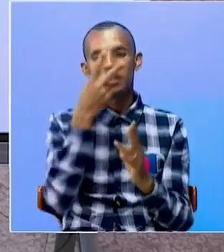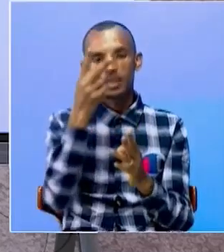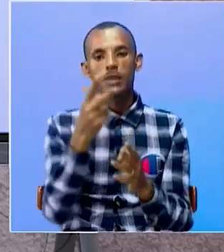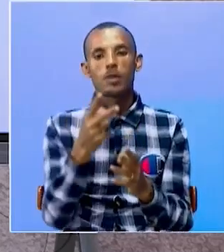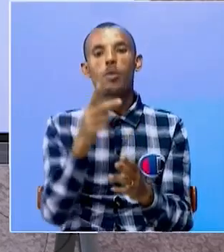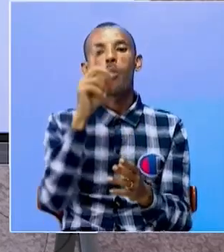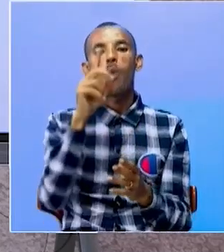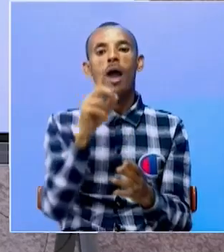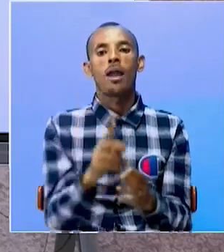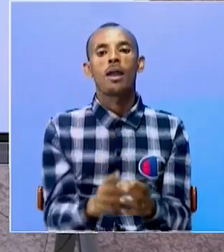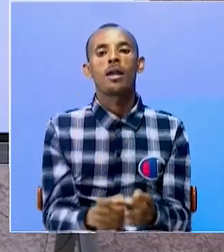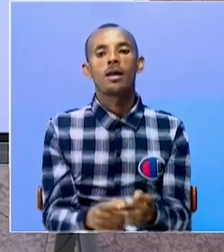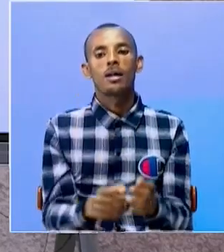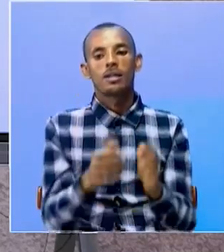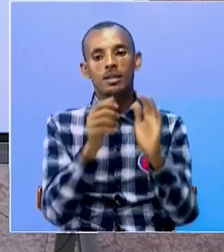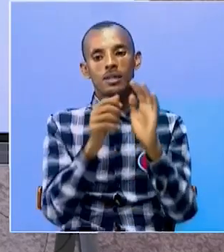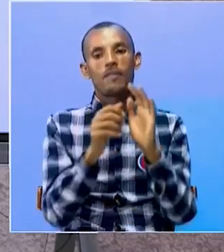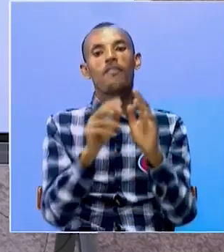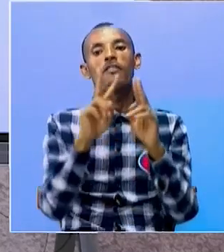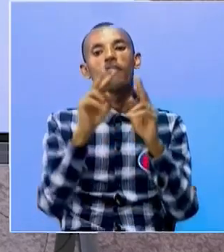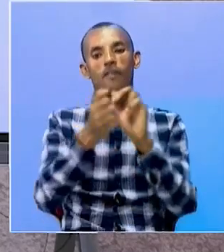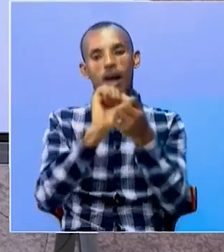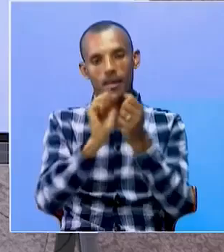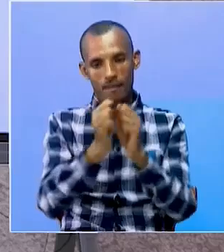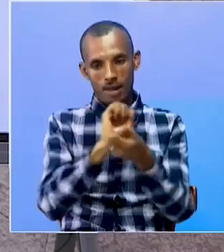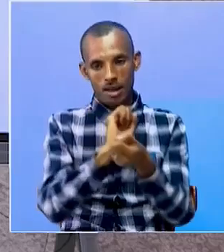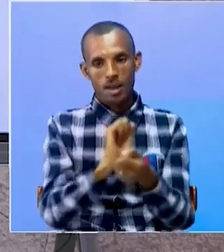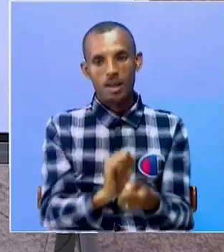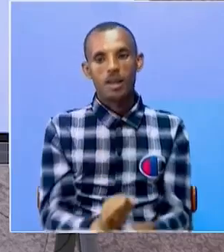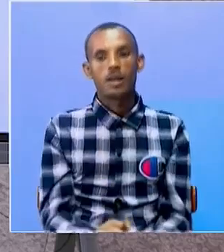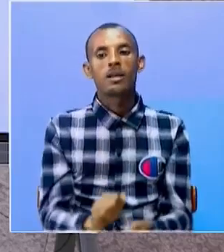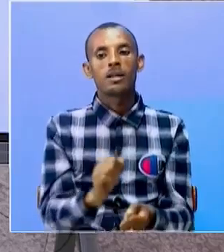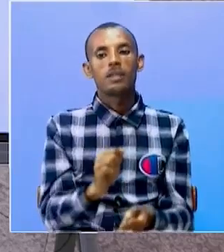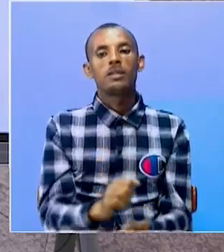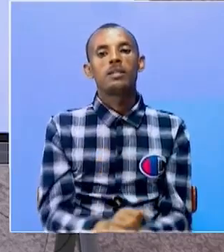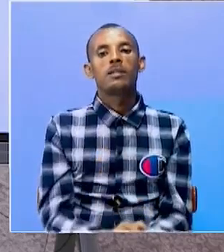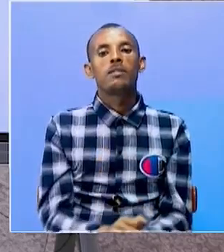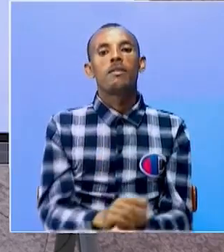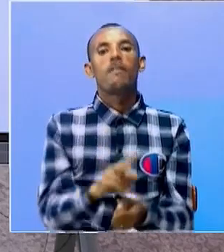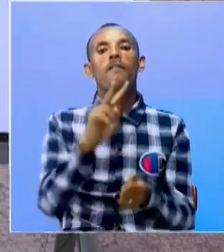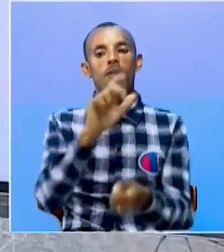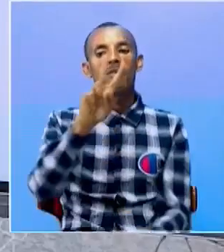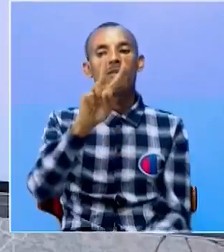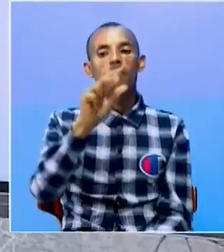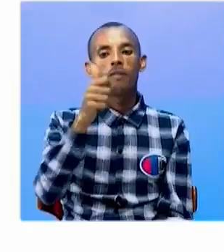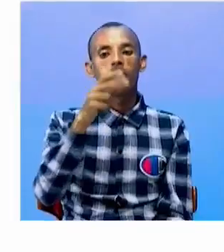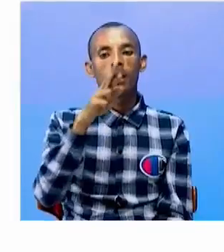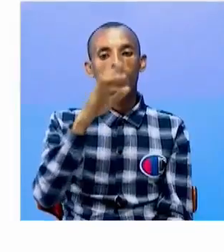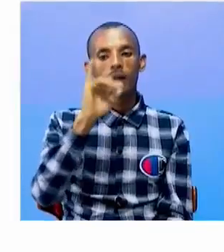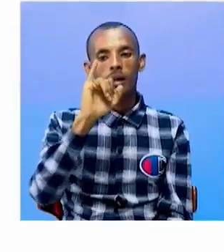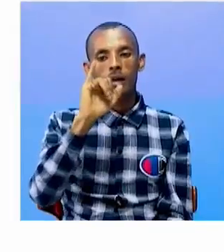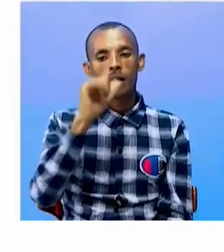concept. Let's see about variables. Let's define what variable is. Variable